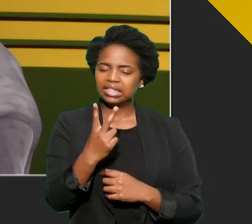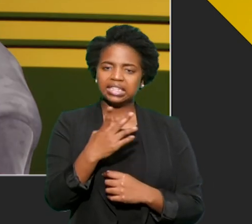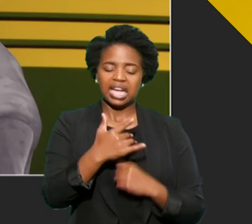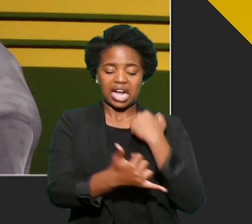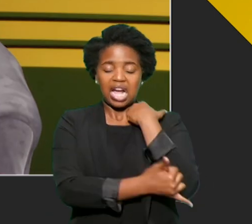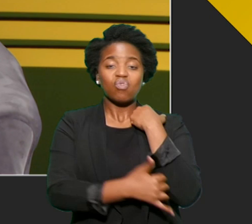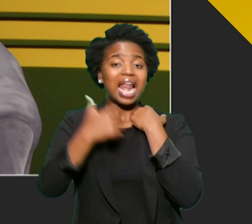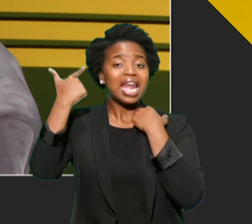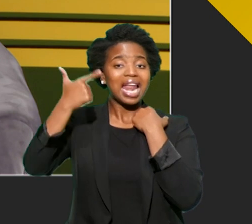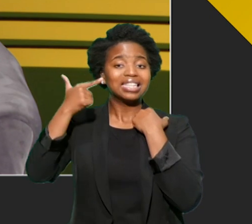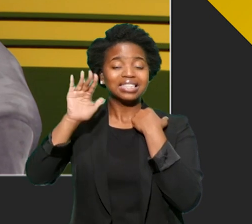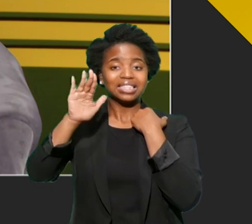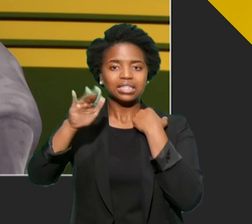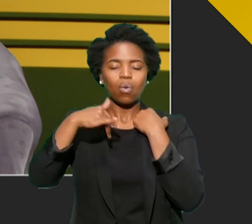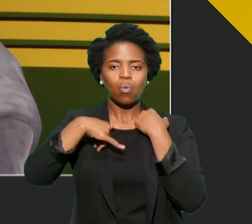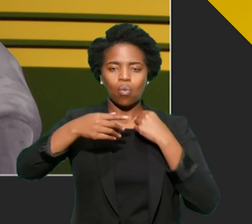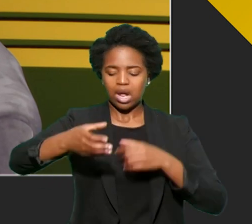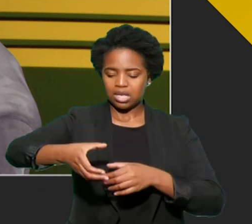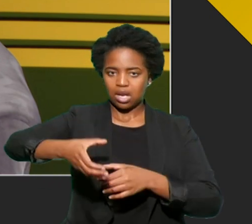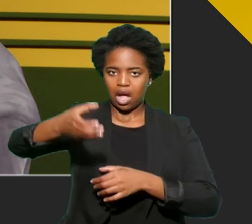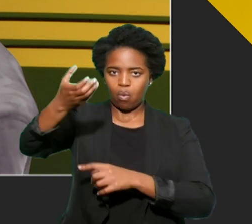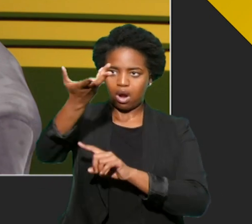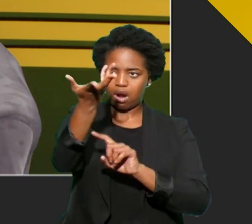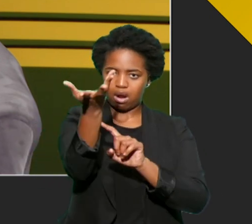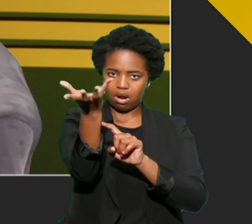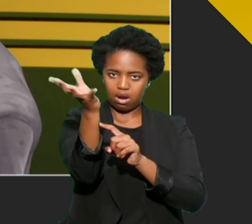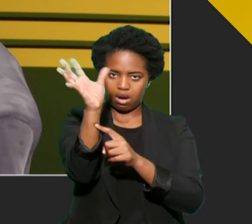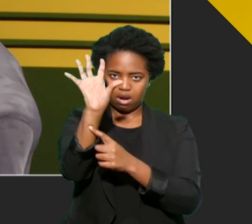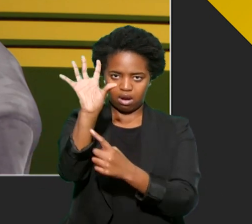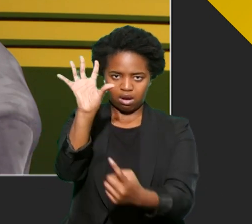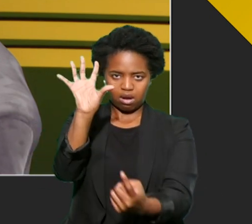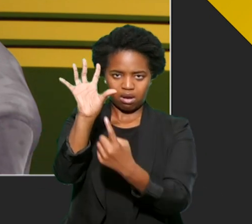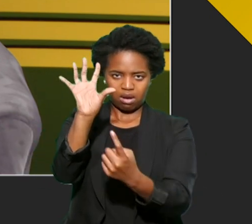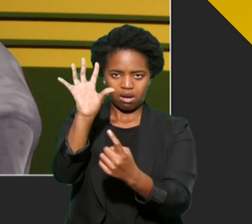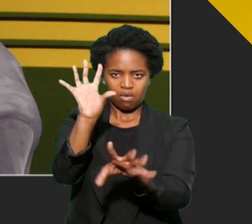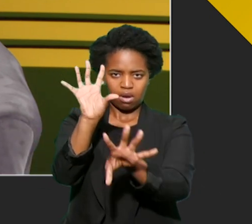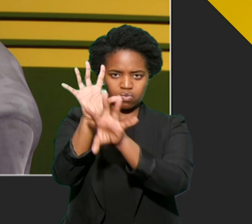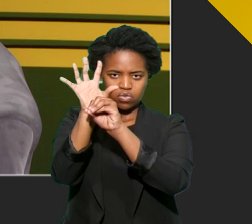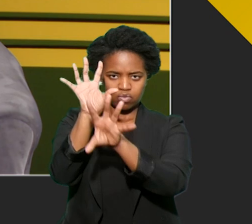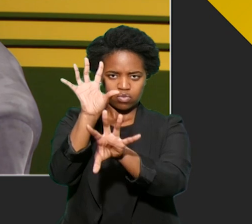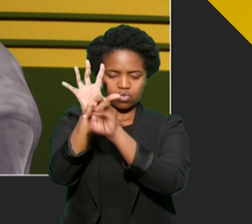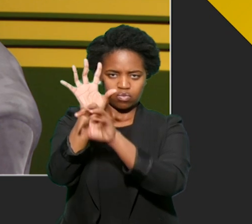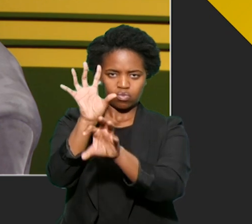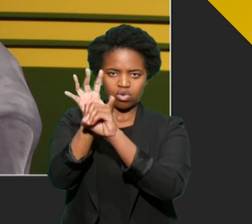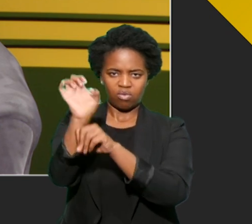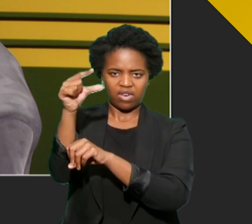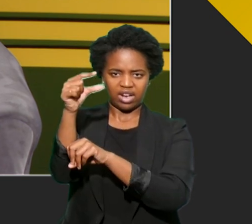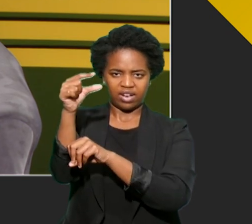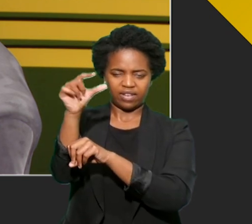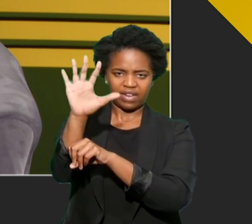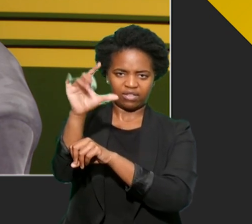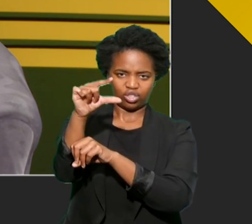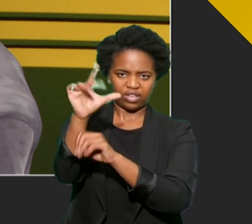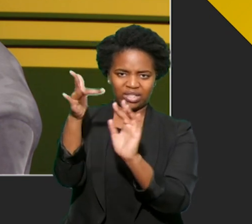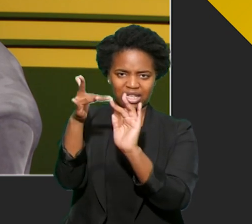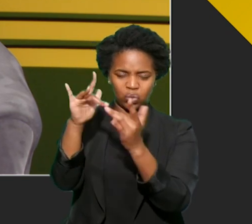where 5G towers and cellular masts are being burnt down. What is this all about? Can we get an understanding? And there's been a correlation